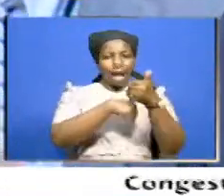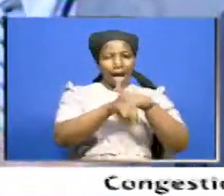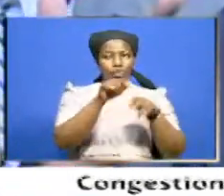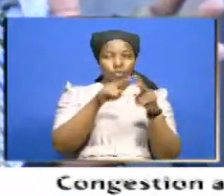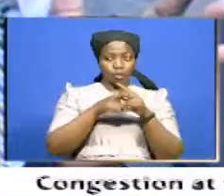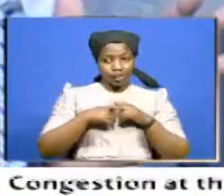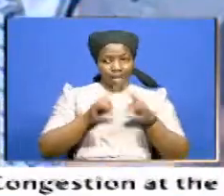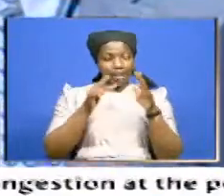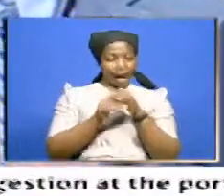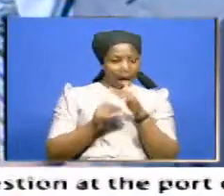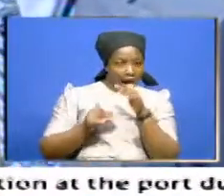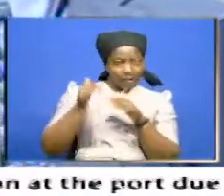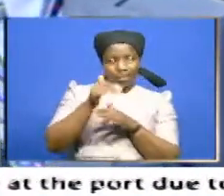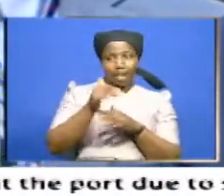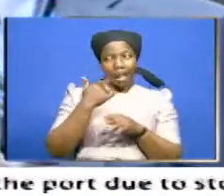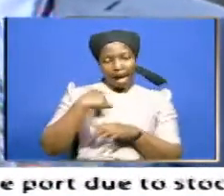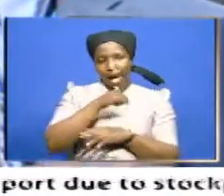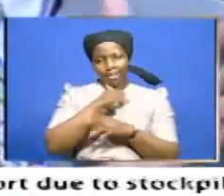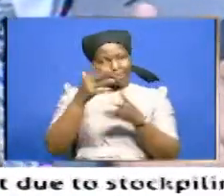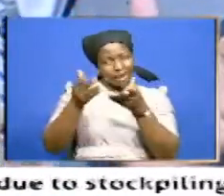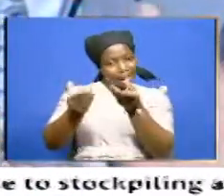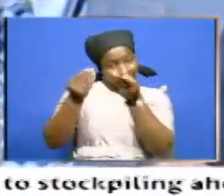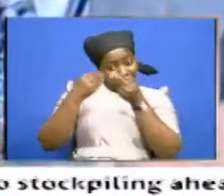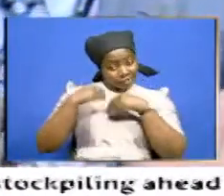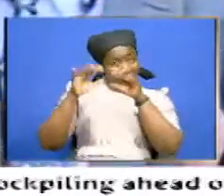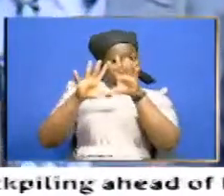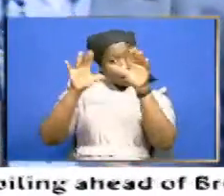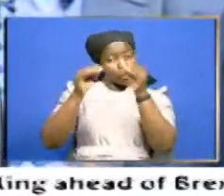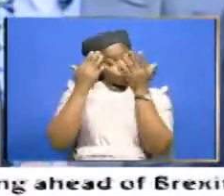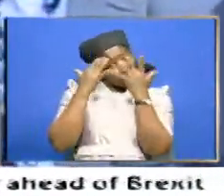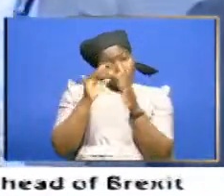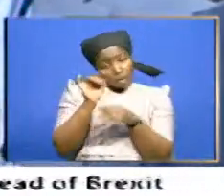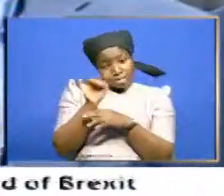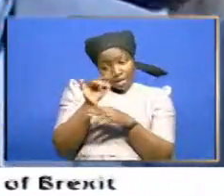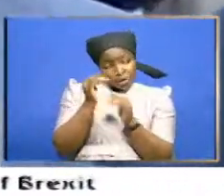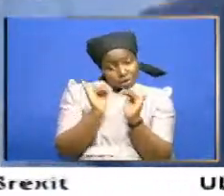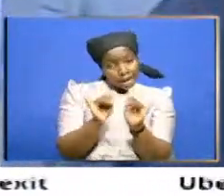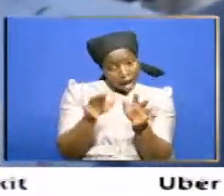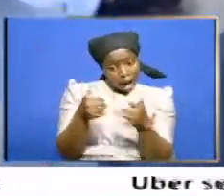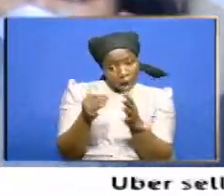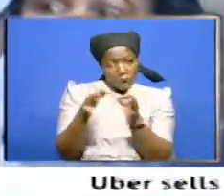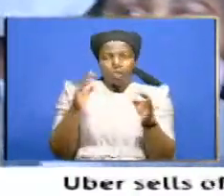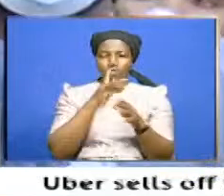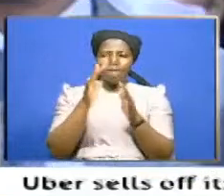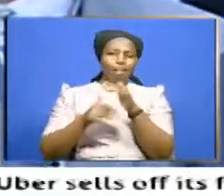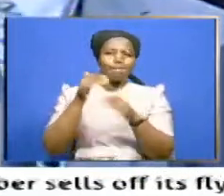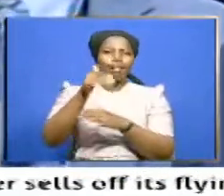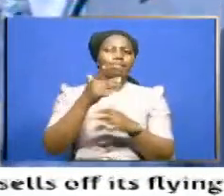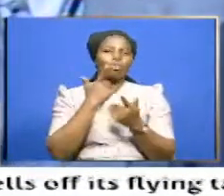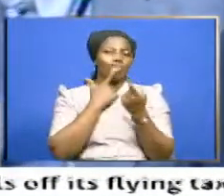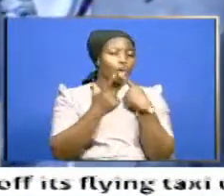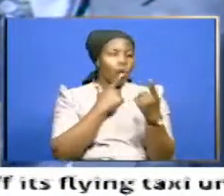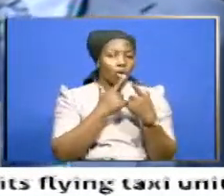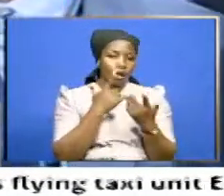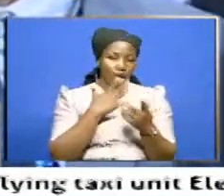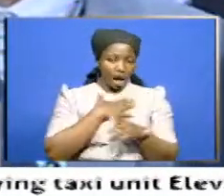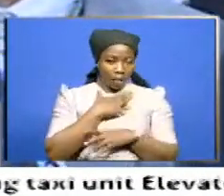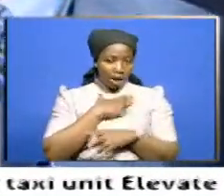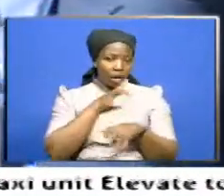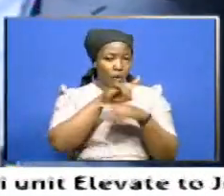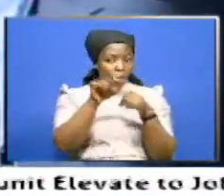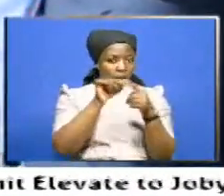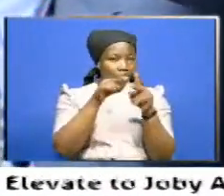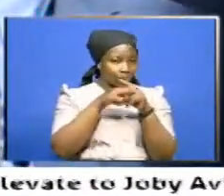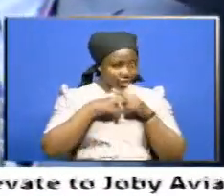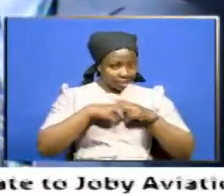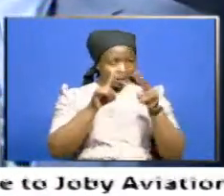commence after we are given the budget. We don't know how long that will take. So in our next briefing and on commencement, we shall